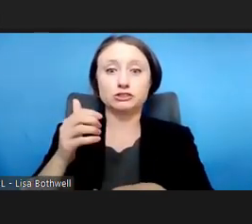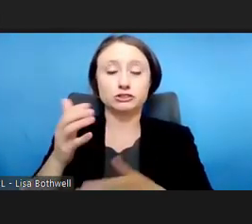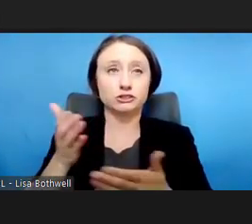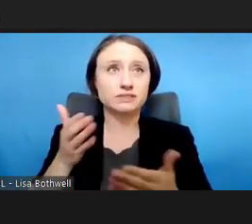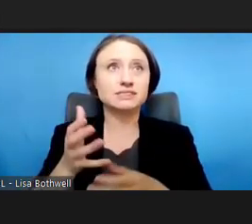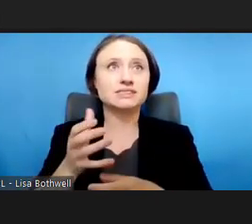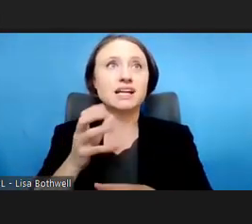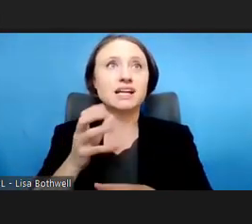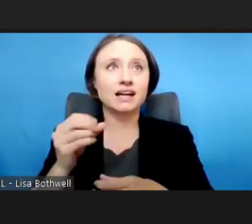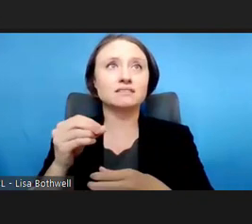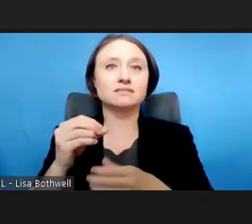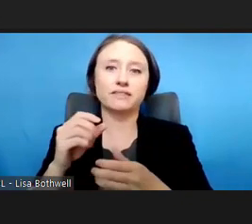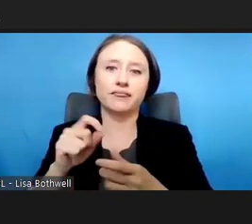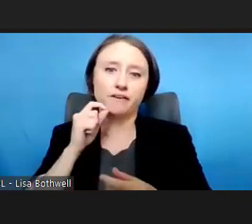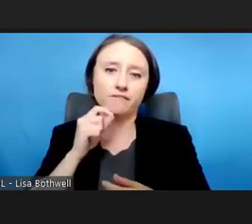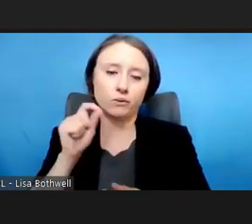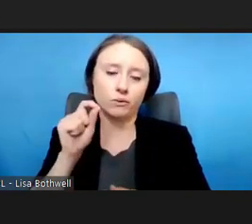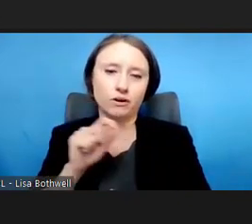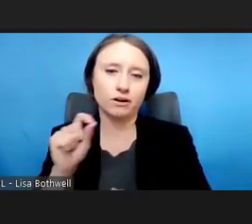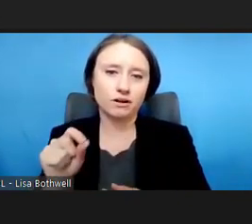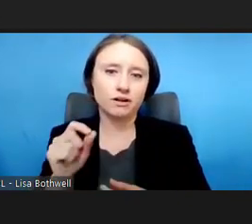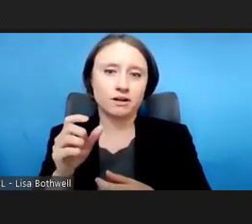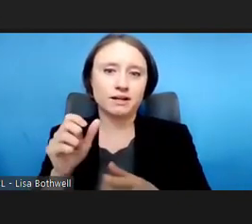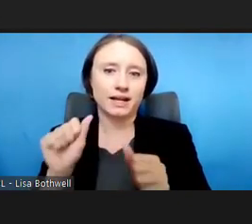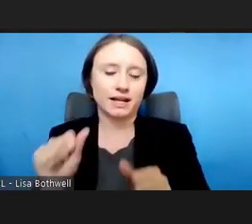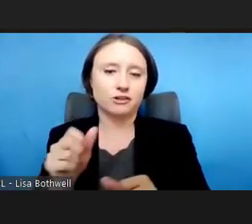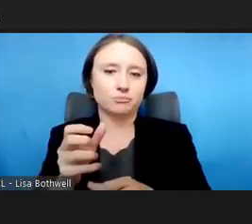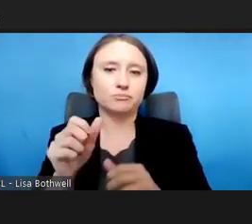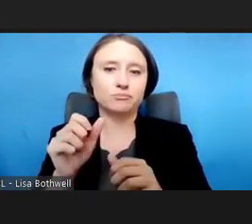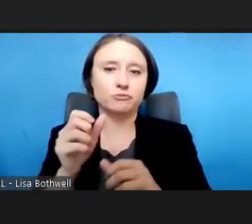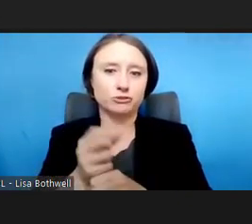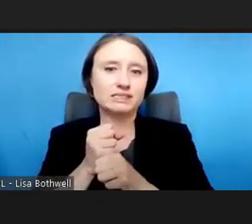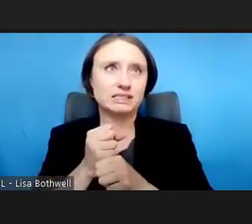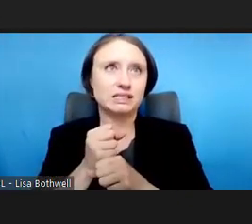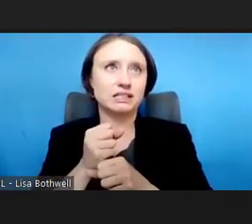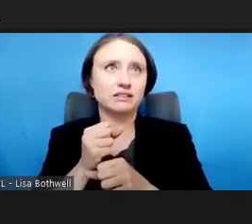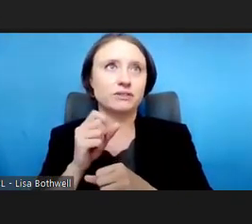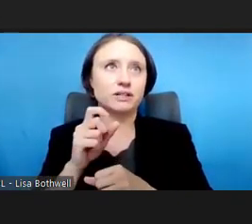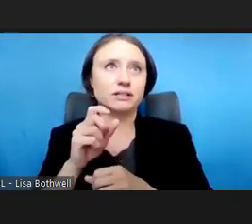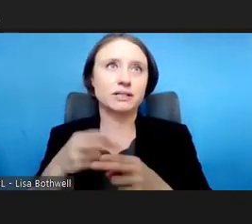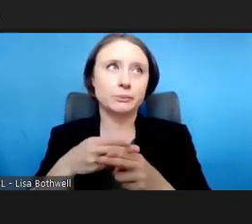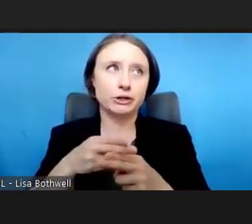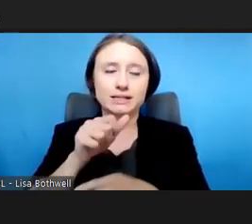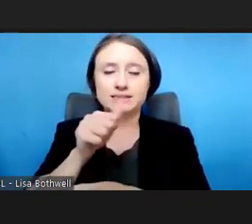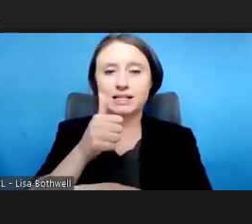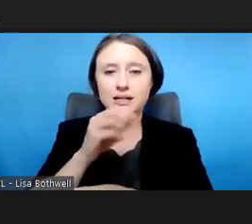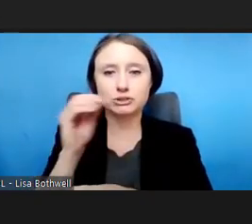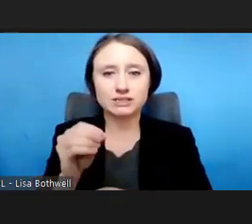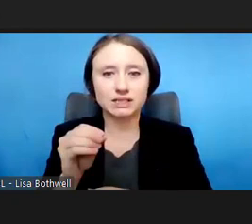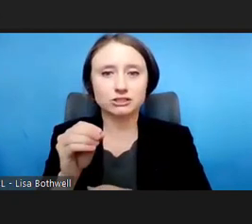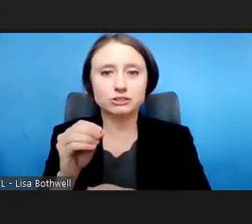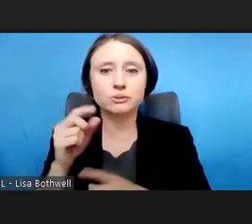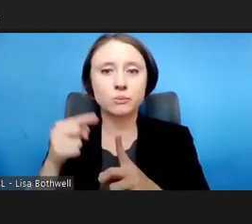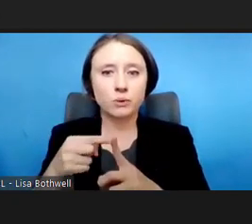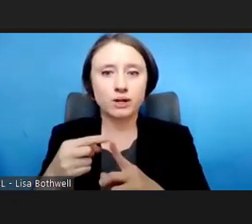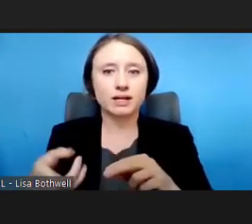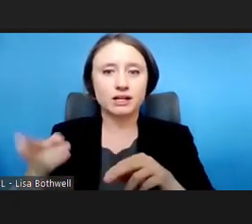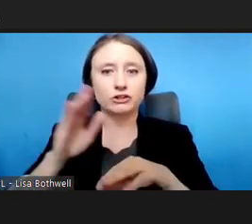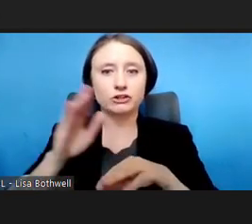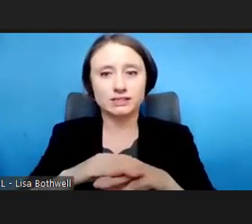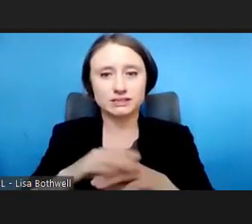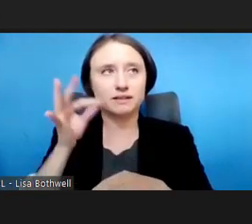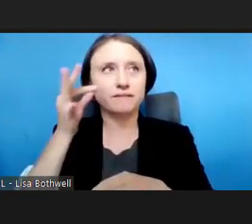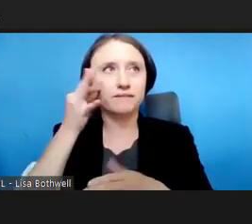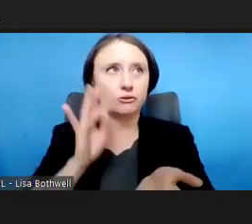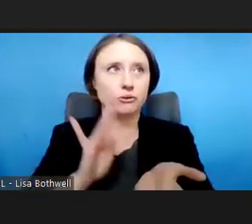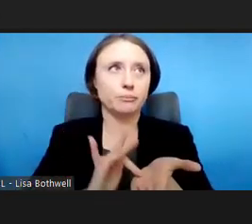to federal assistance programs, medical assistance programs, or FMAPs, provided through Section 9817